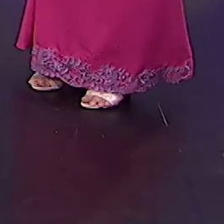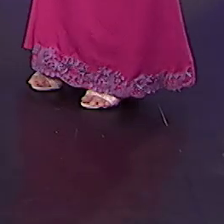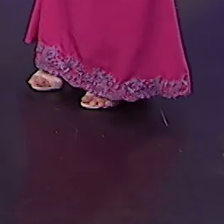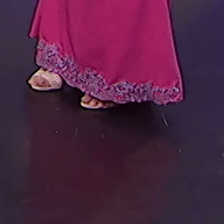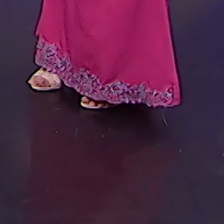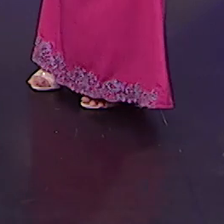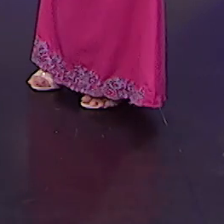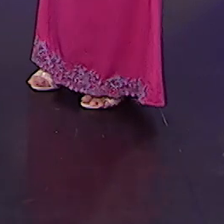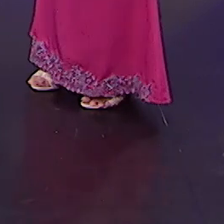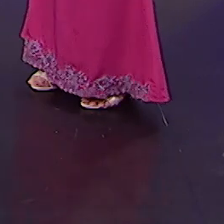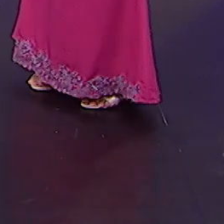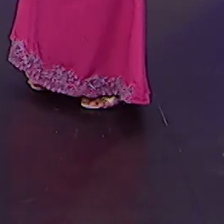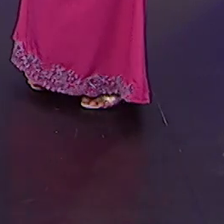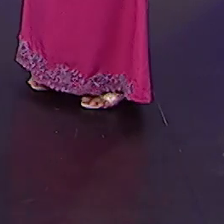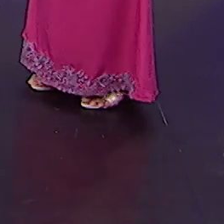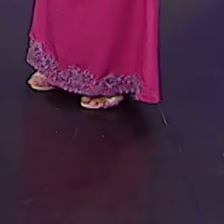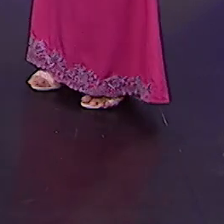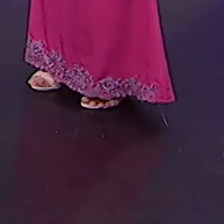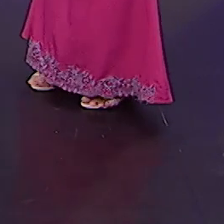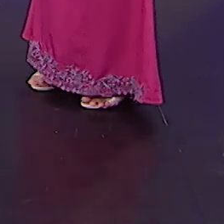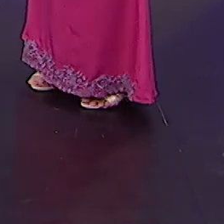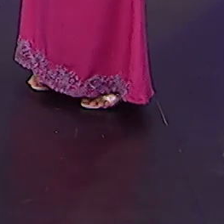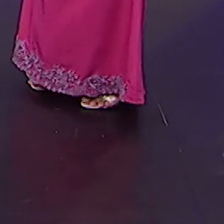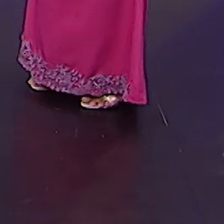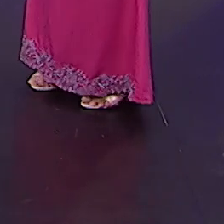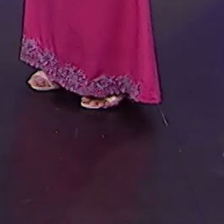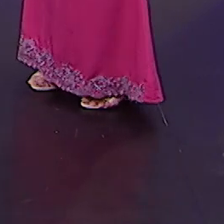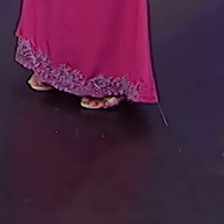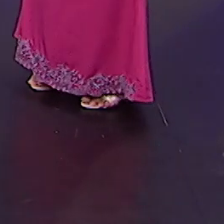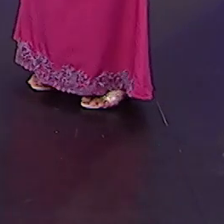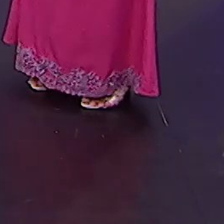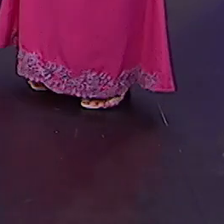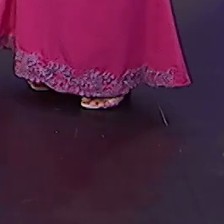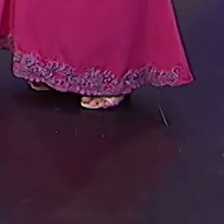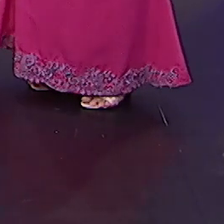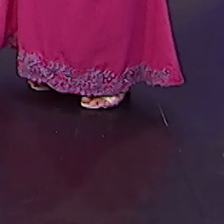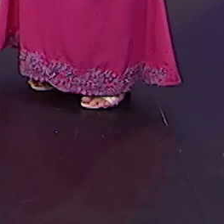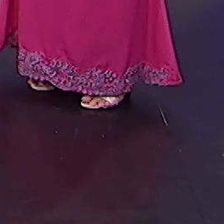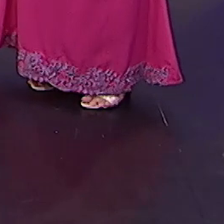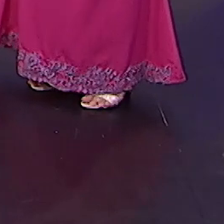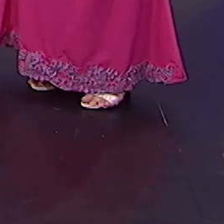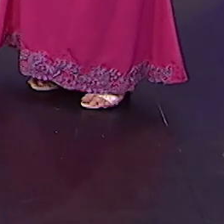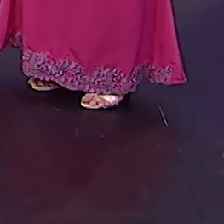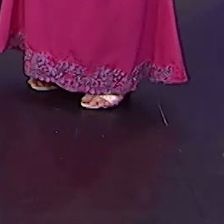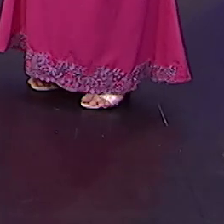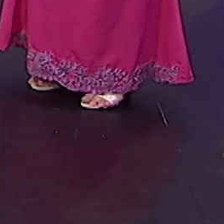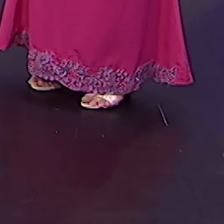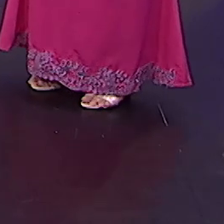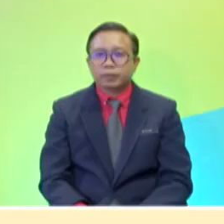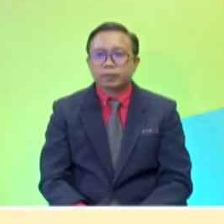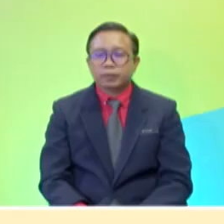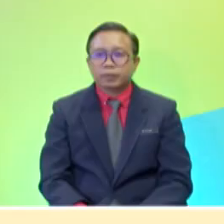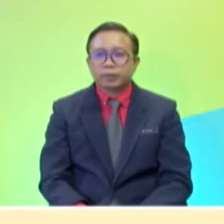Ima, perhaps we can give an overall mark for all of the pupils' performance today. Of course, definitely. As